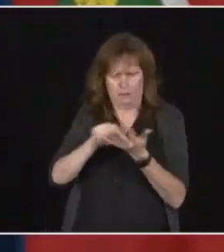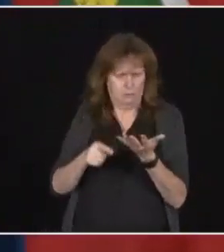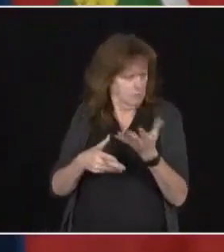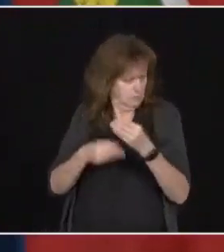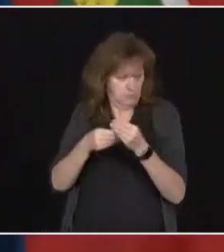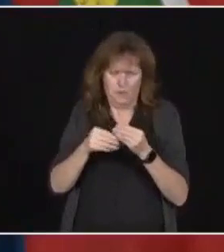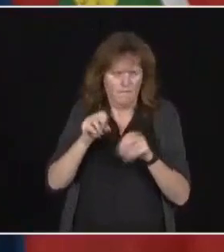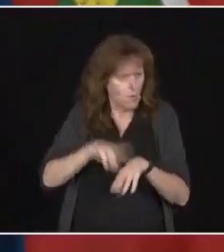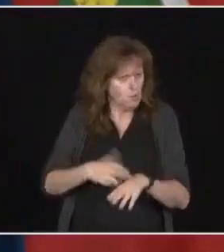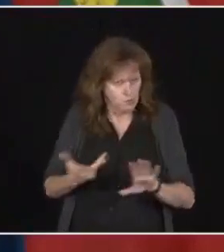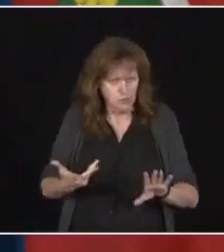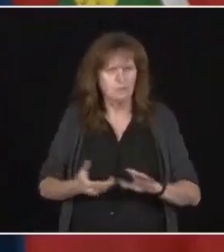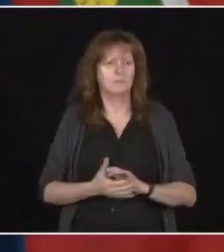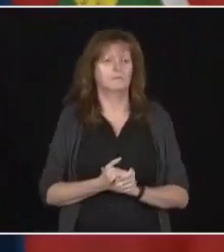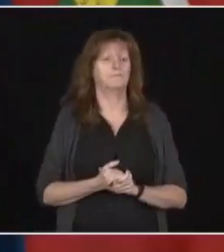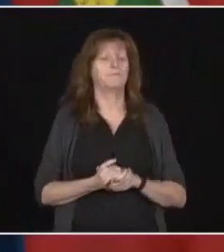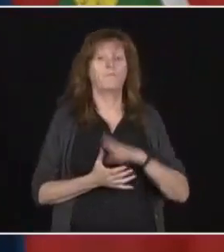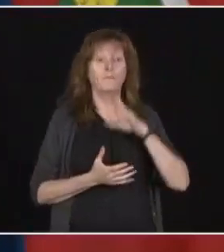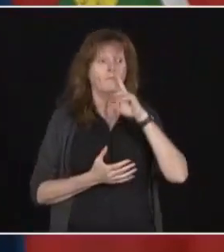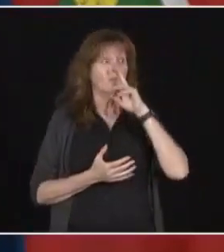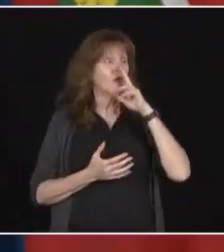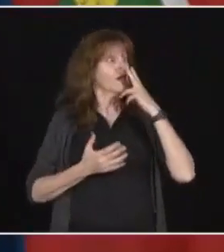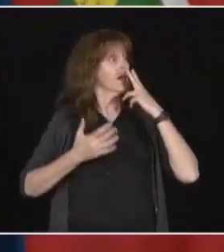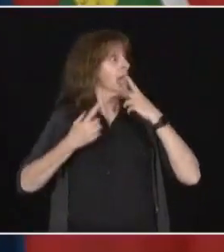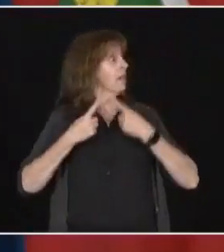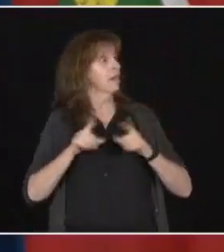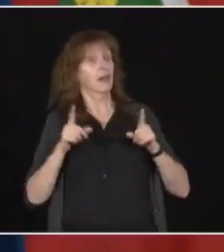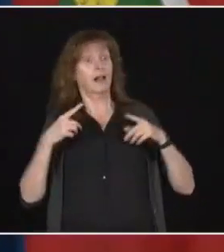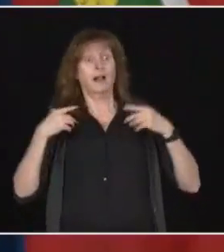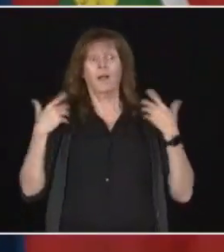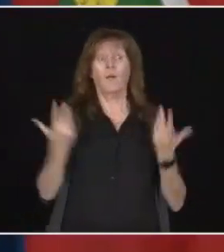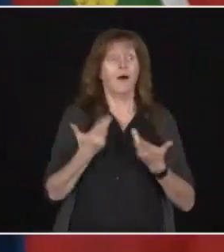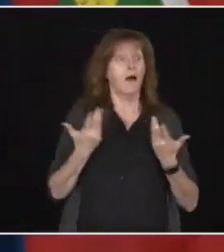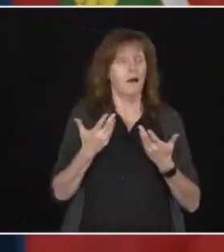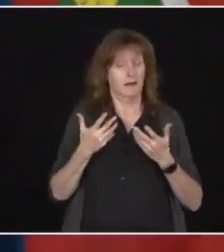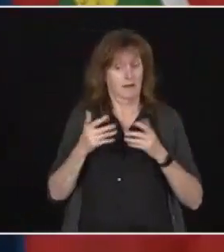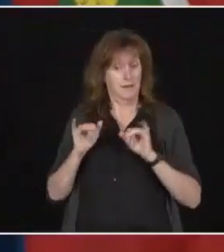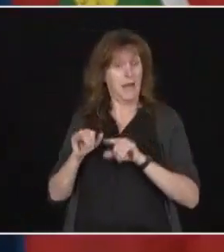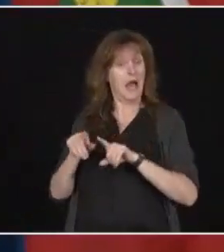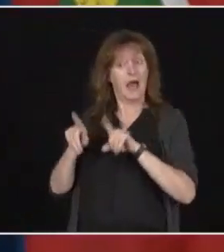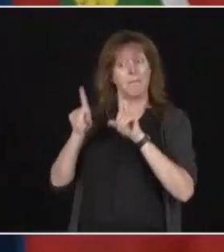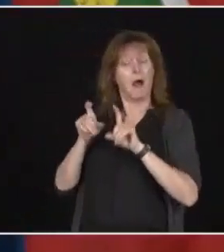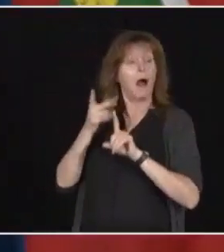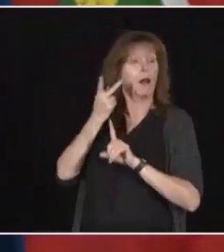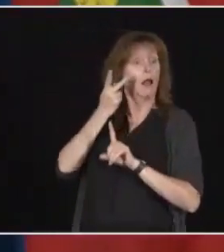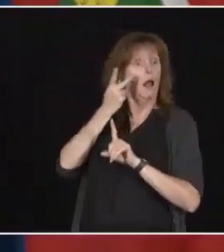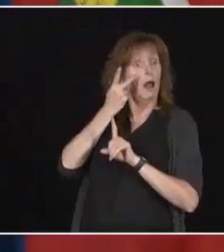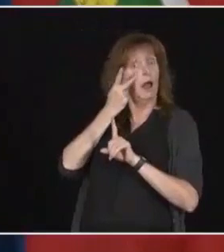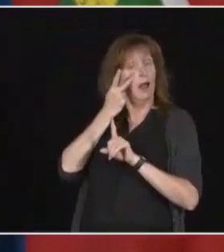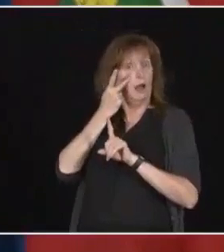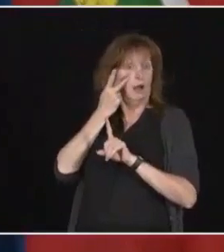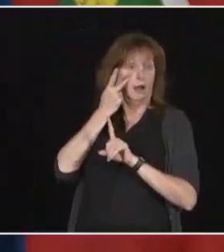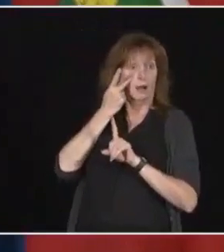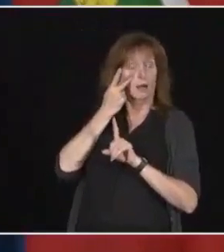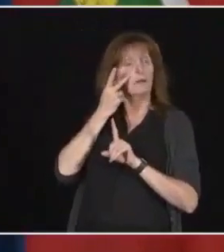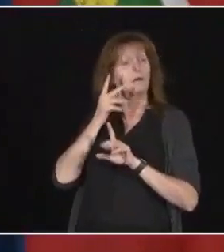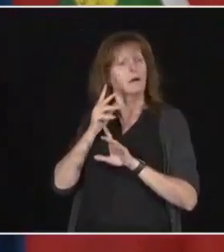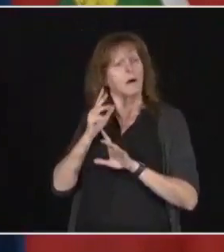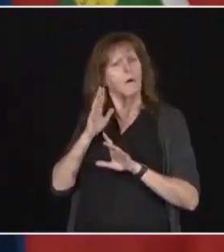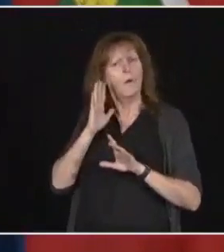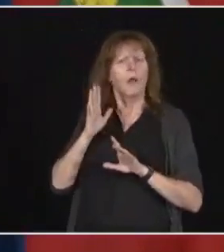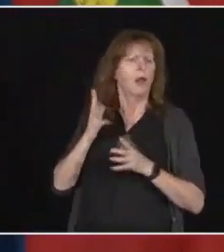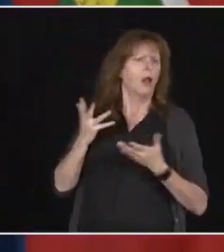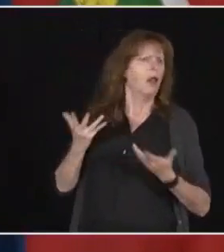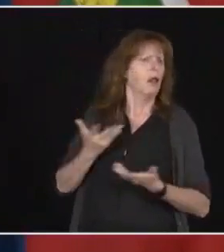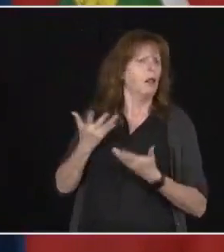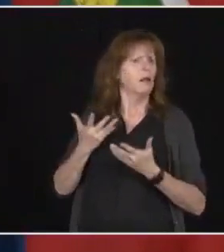this protocol or pilot is that there will be peer-to-peer monitoring that will be utilized, and whether